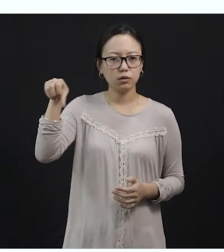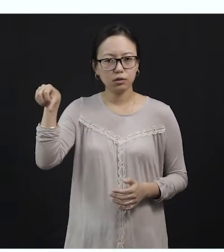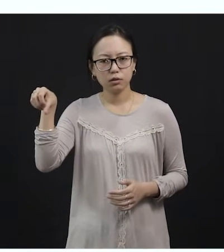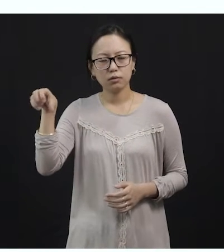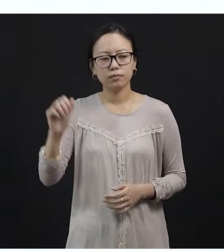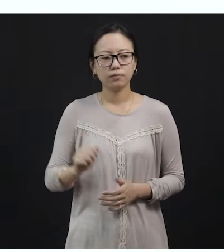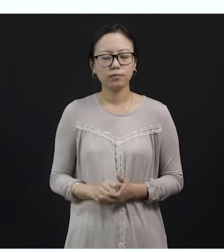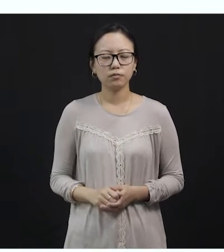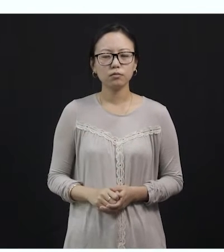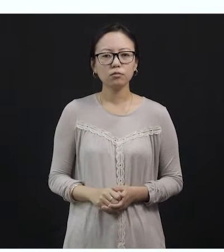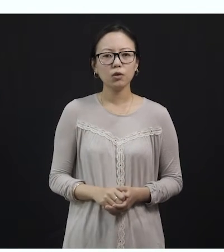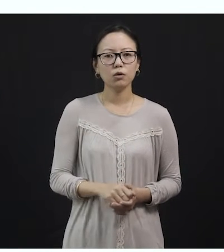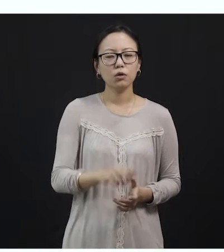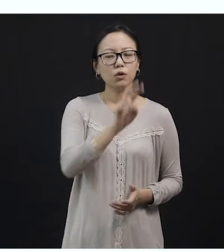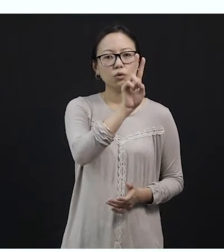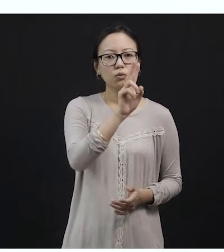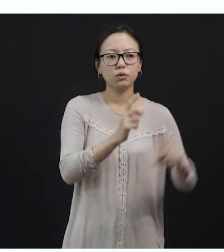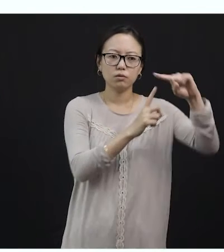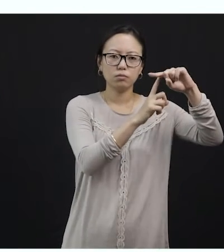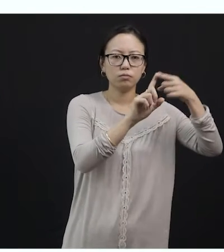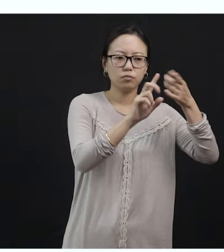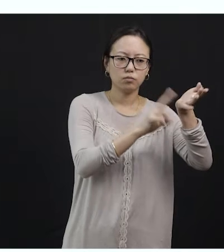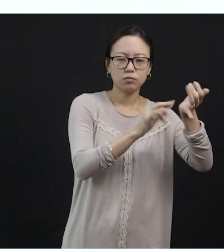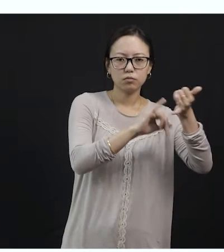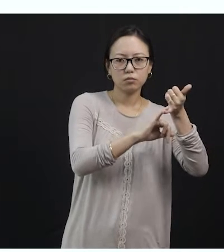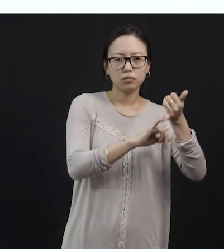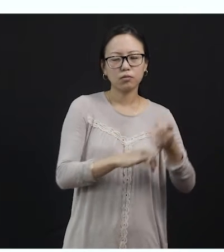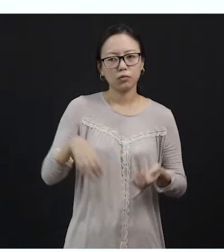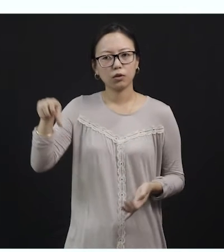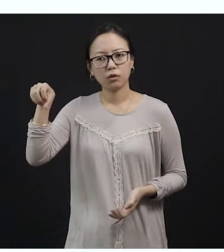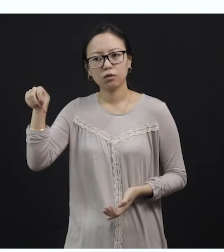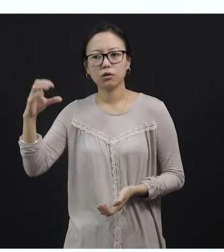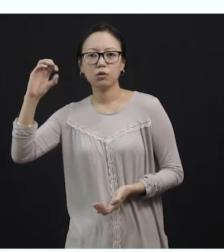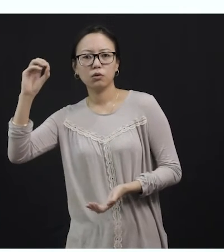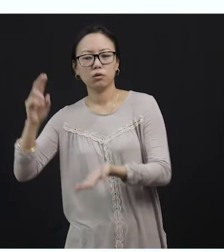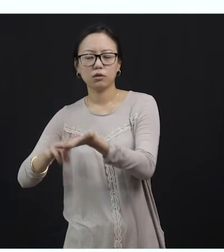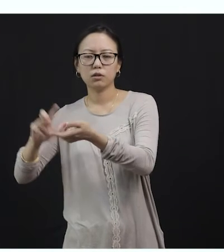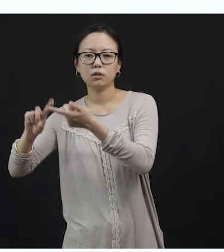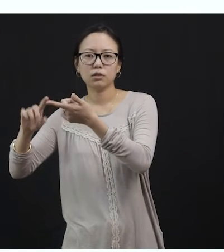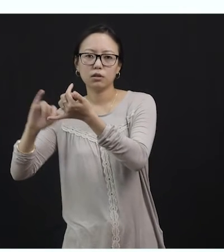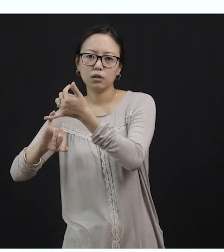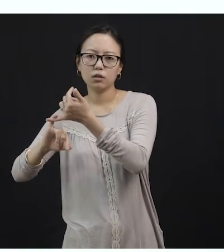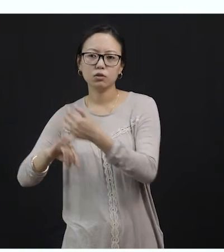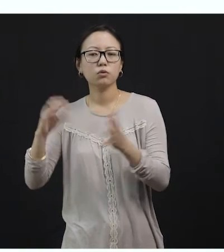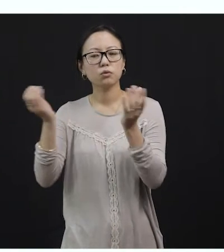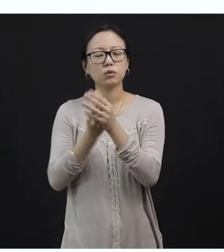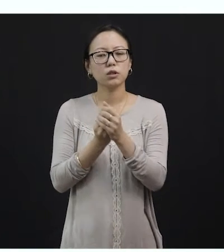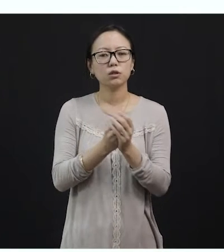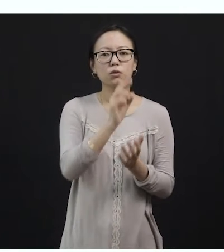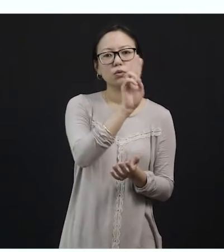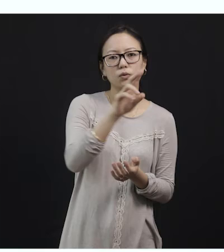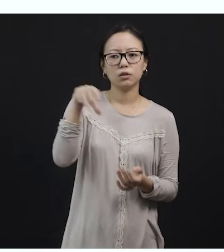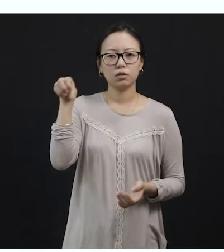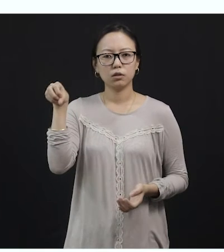Okay? 2 is in tens place, 9 is in ones place. So we will call it as 29. All